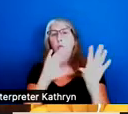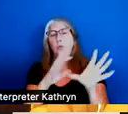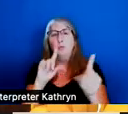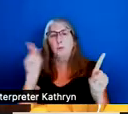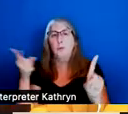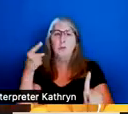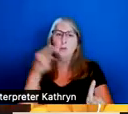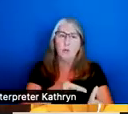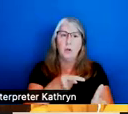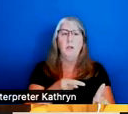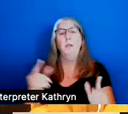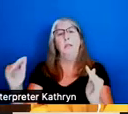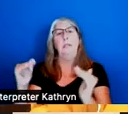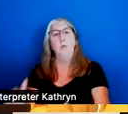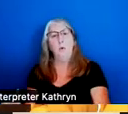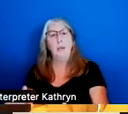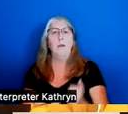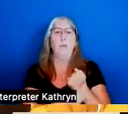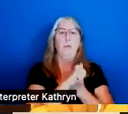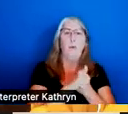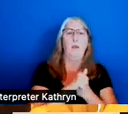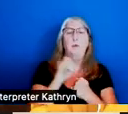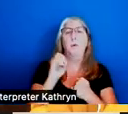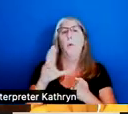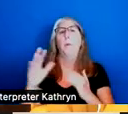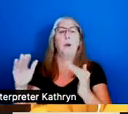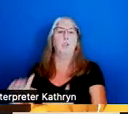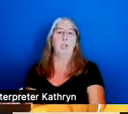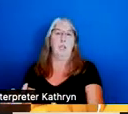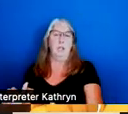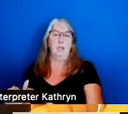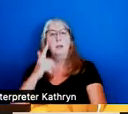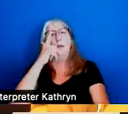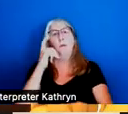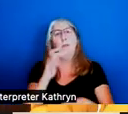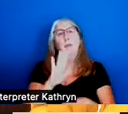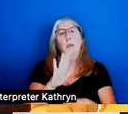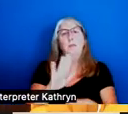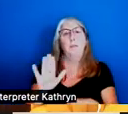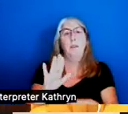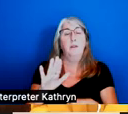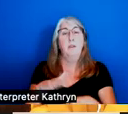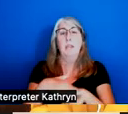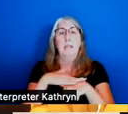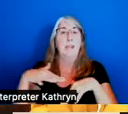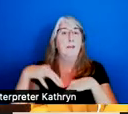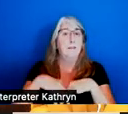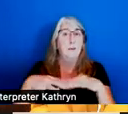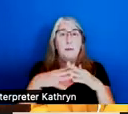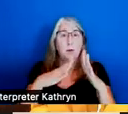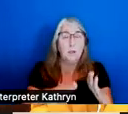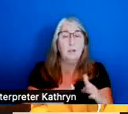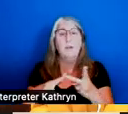targeted, degraded, threatened, or marginalized because they're Native Americans, people of